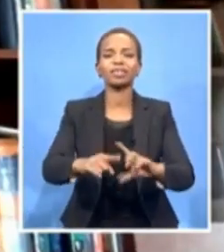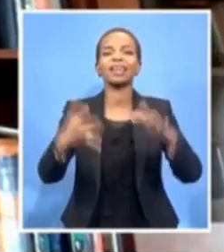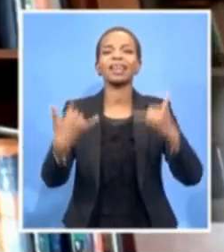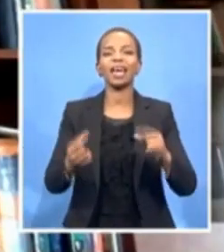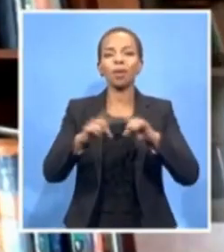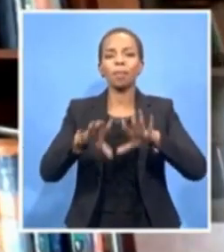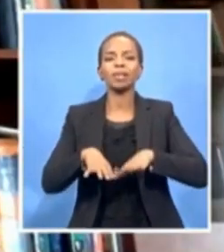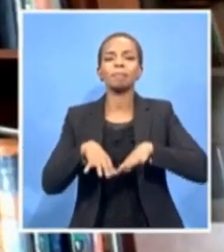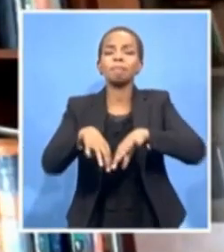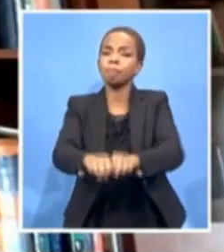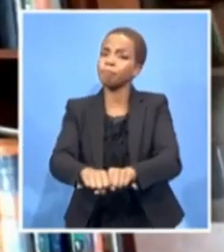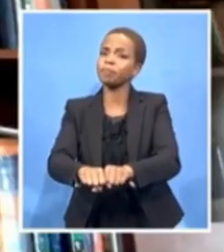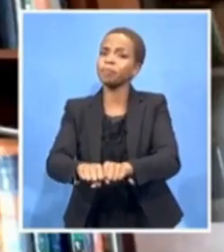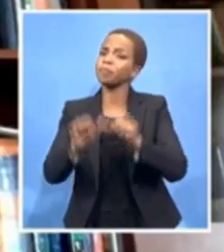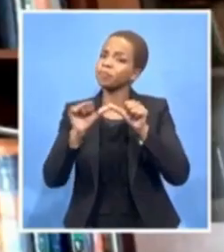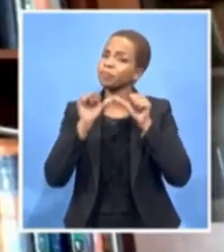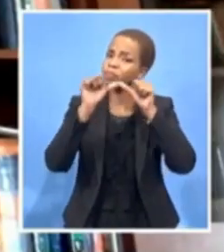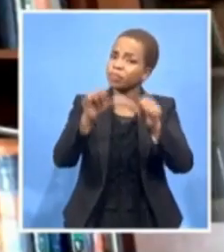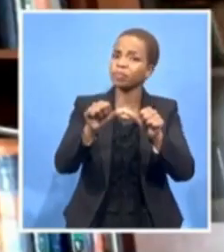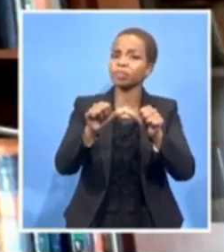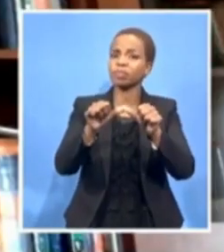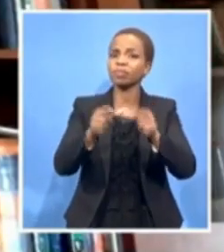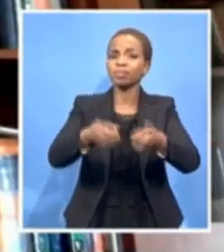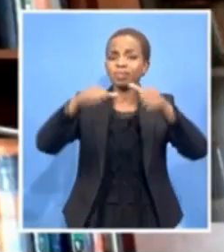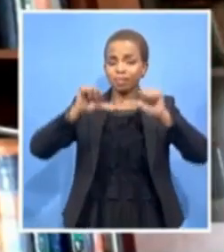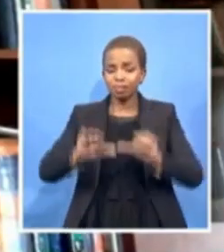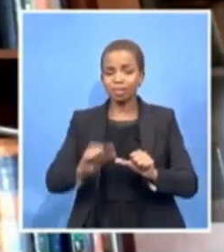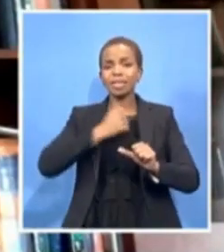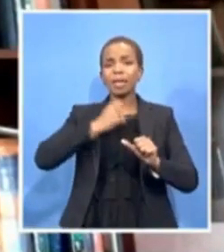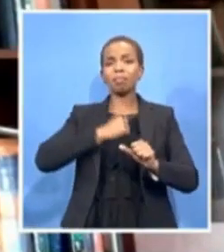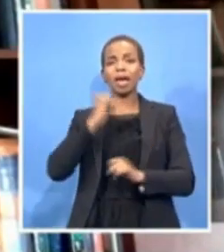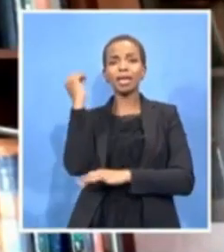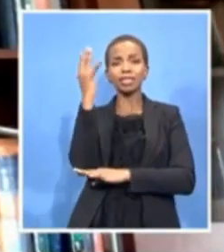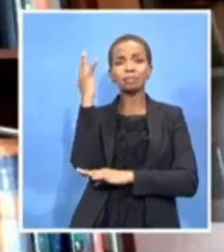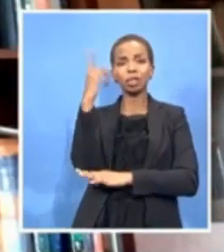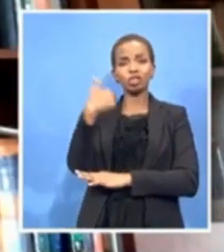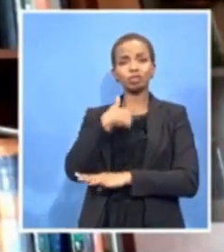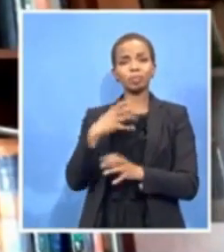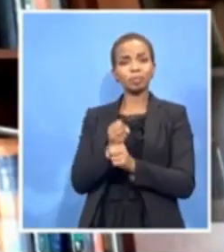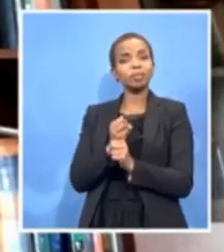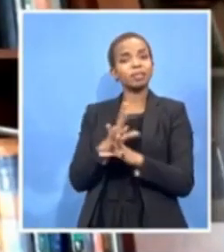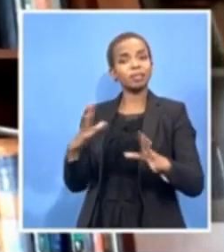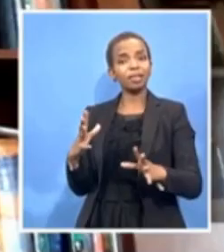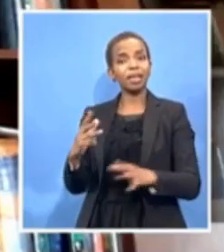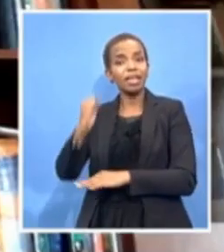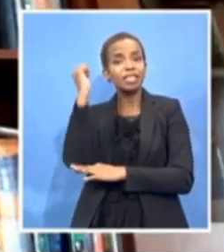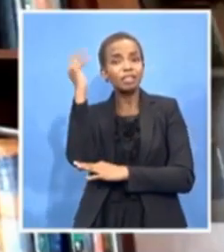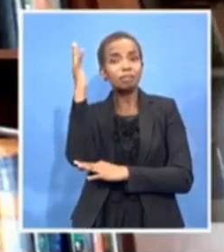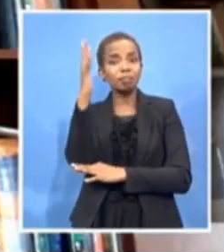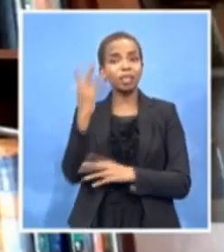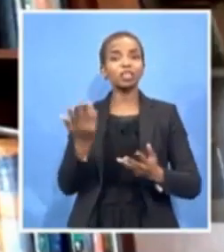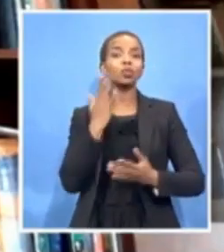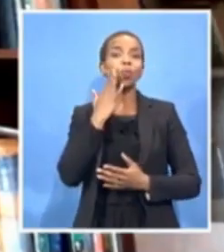to the speech that I started with. The speech that was delivered on the 6th day of March,